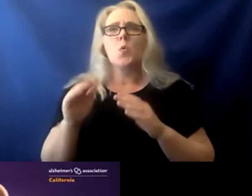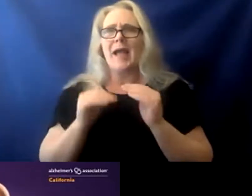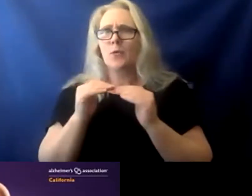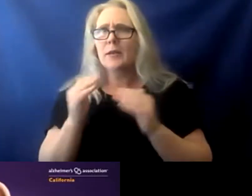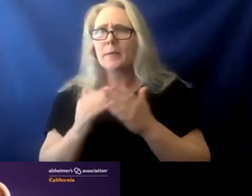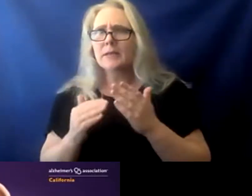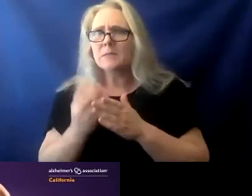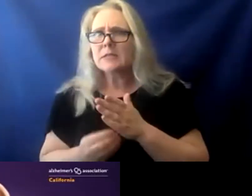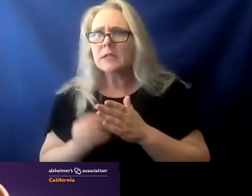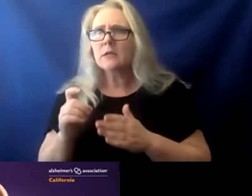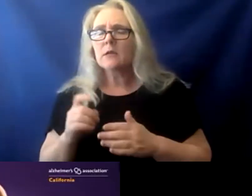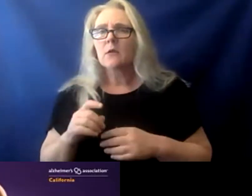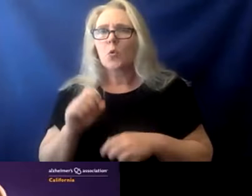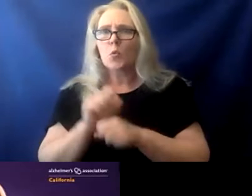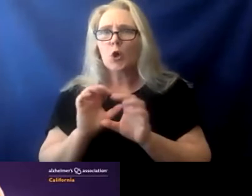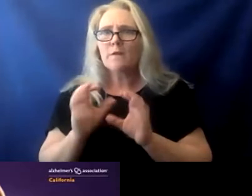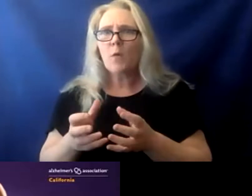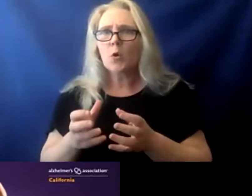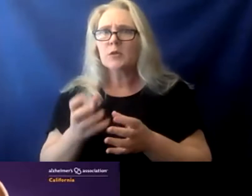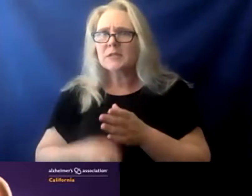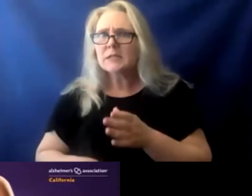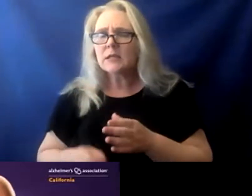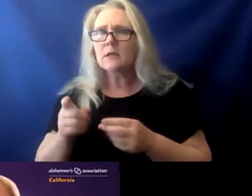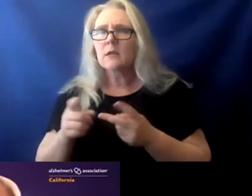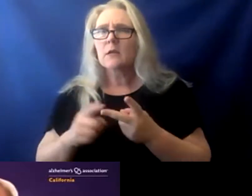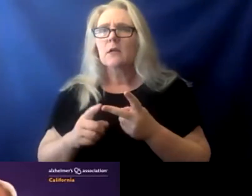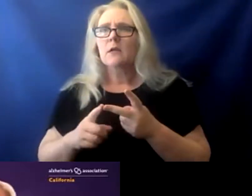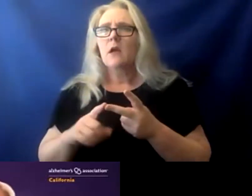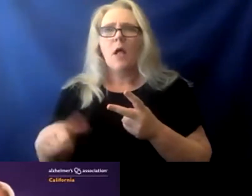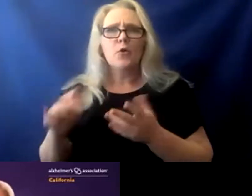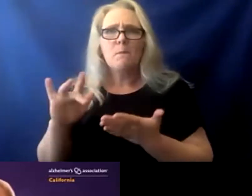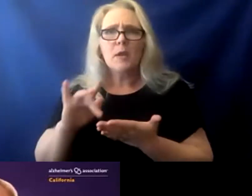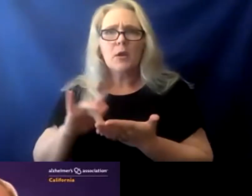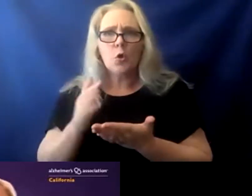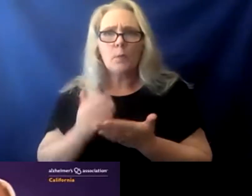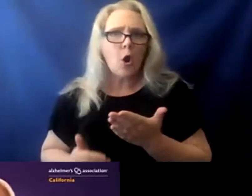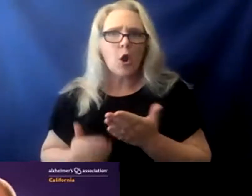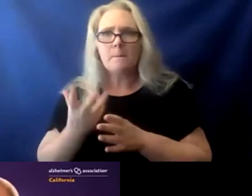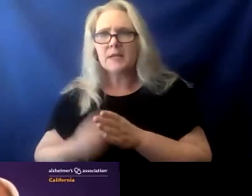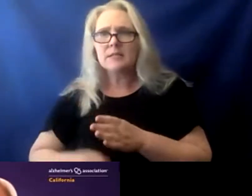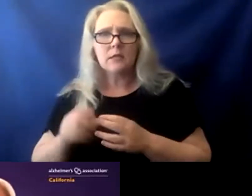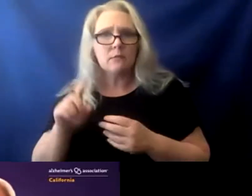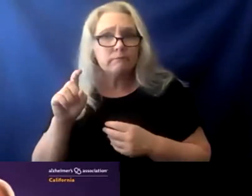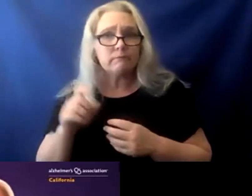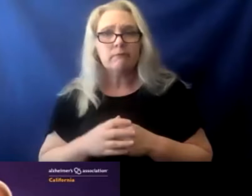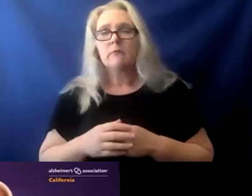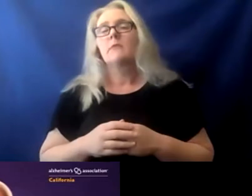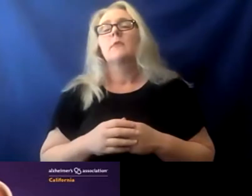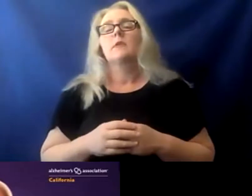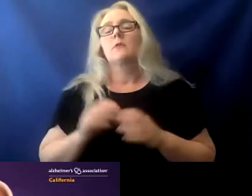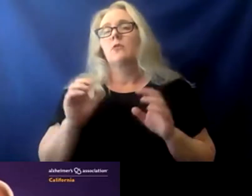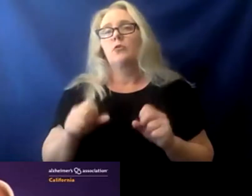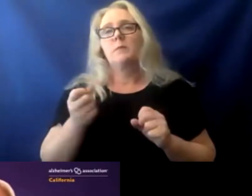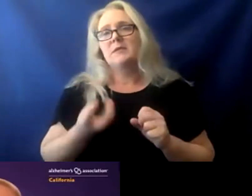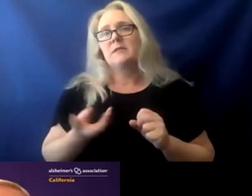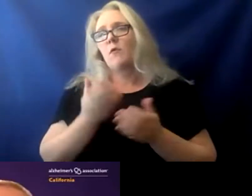Is there a workforce piece we're missing? Is there a missing middle piece that we're missing? There might be, you know, a half dozen or so things that we